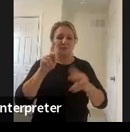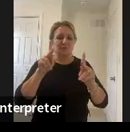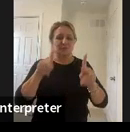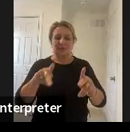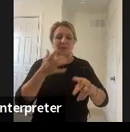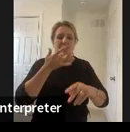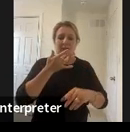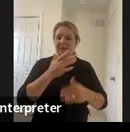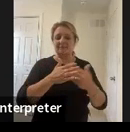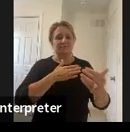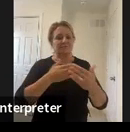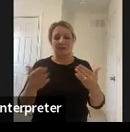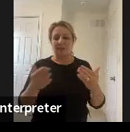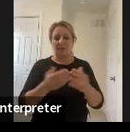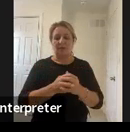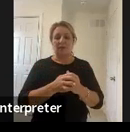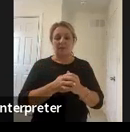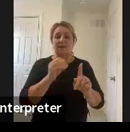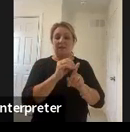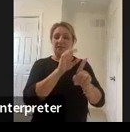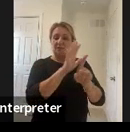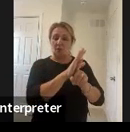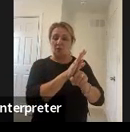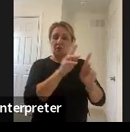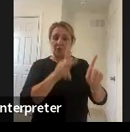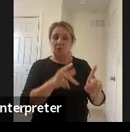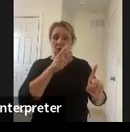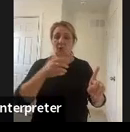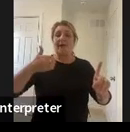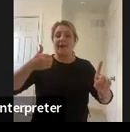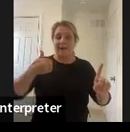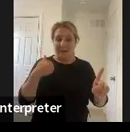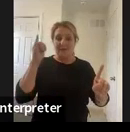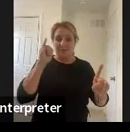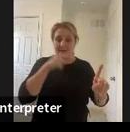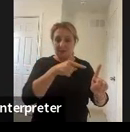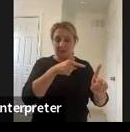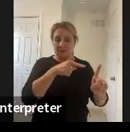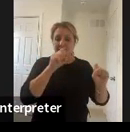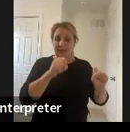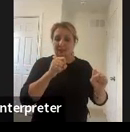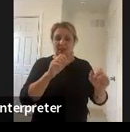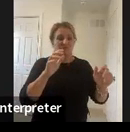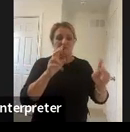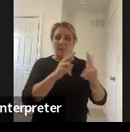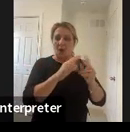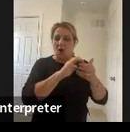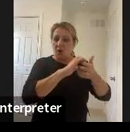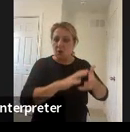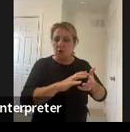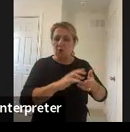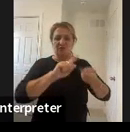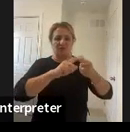Anyone can get monkeypox after an exposure to someone who has the infection, including partners,